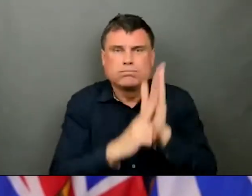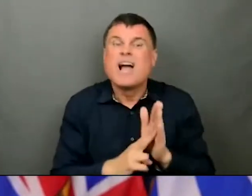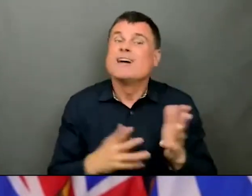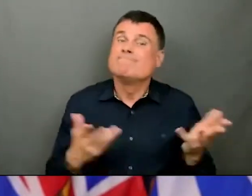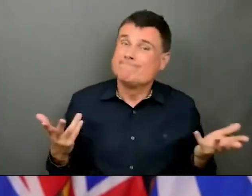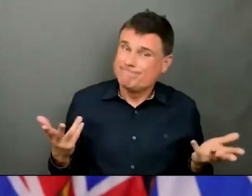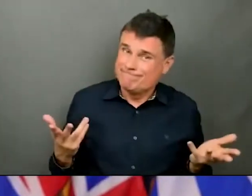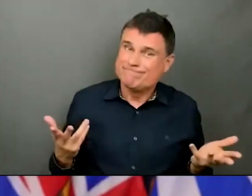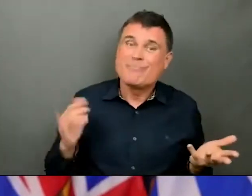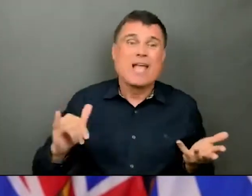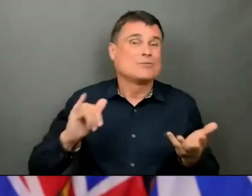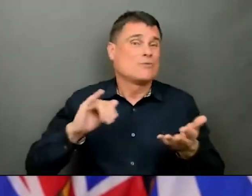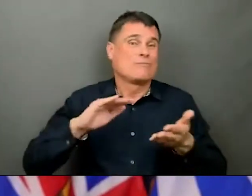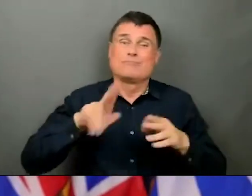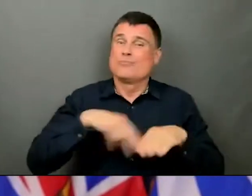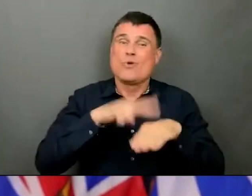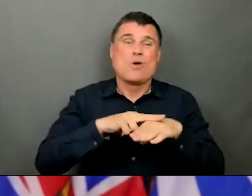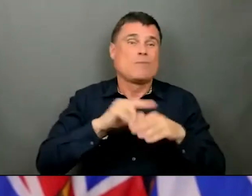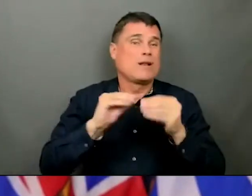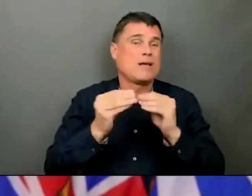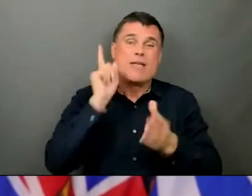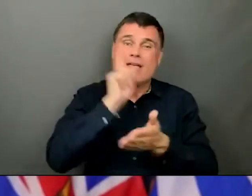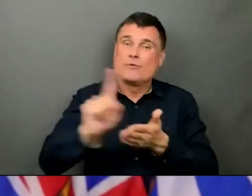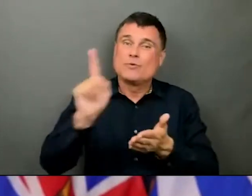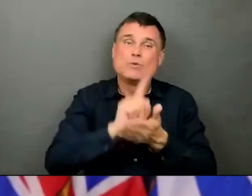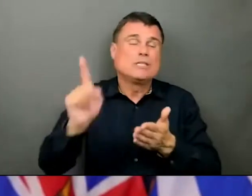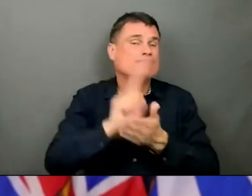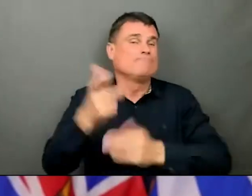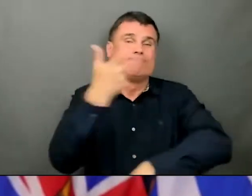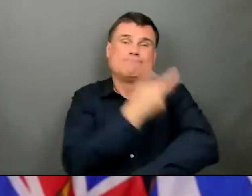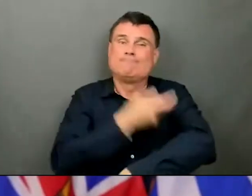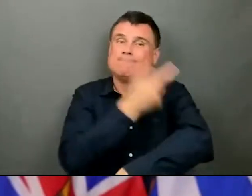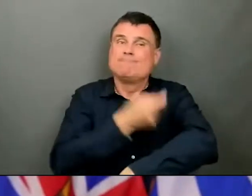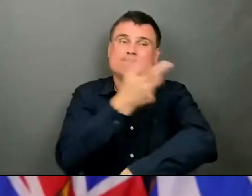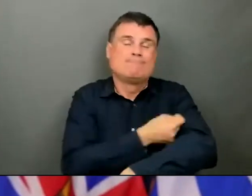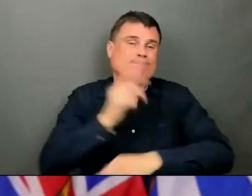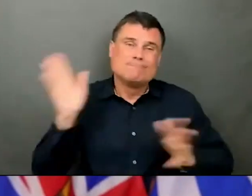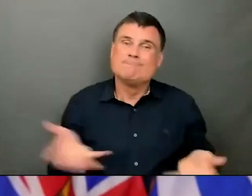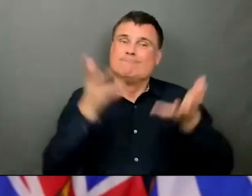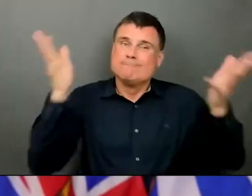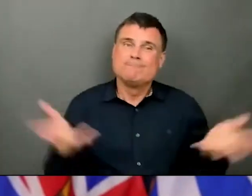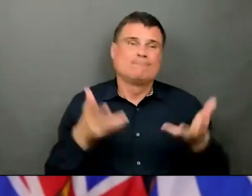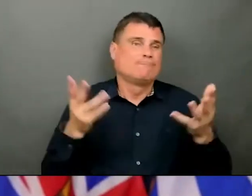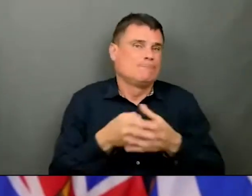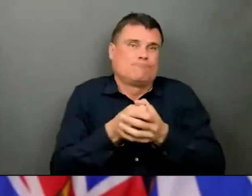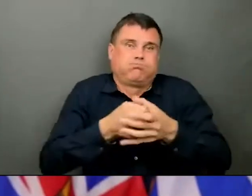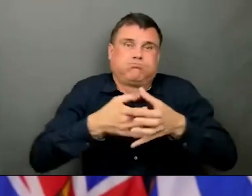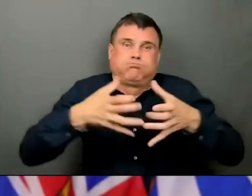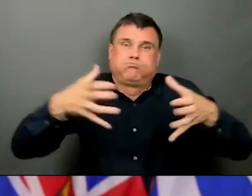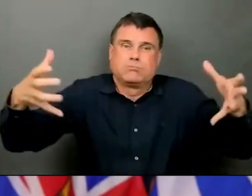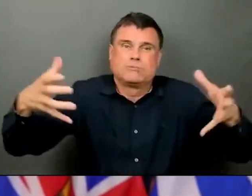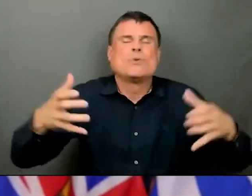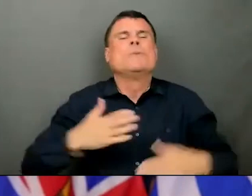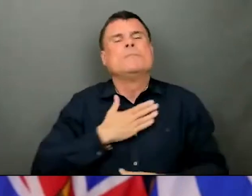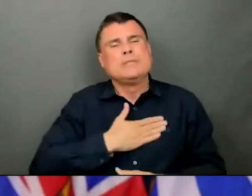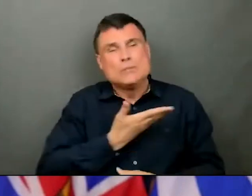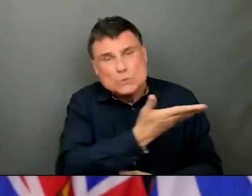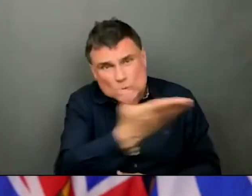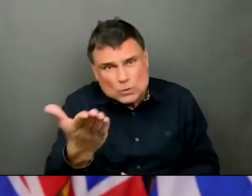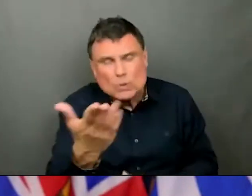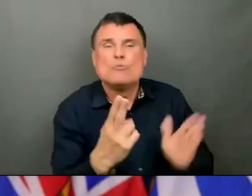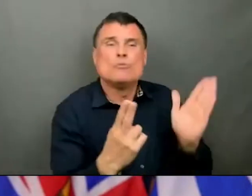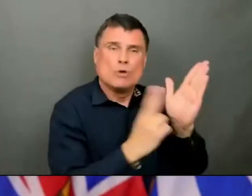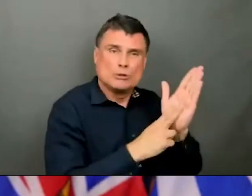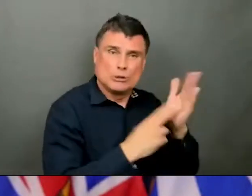as we build and immunize more and more people. So it's really important right now. It's a real opportunity to get registered today, get